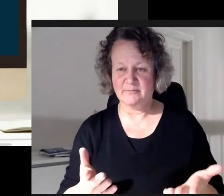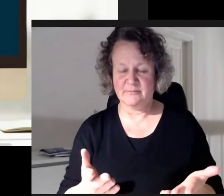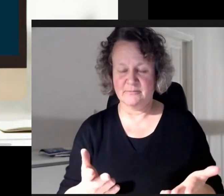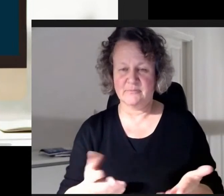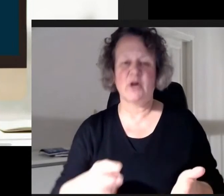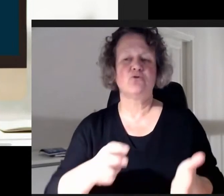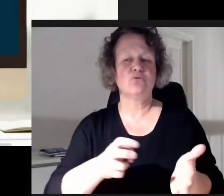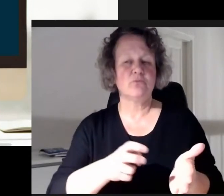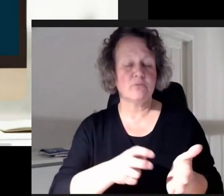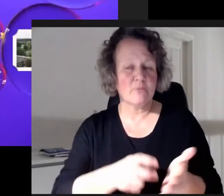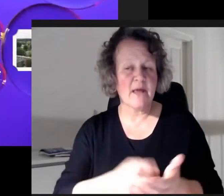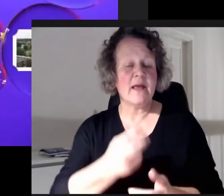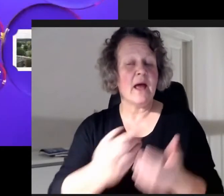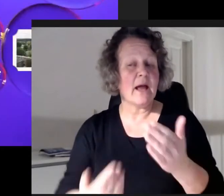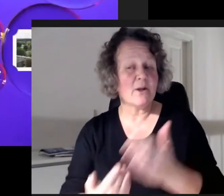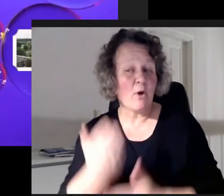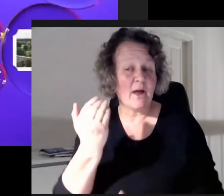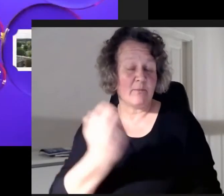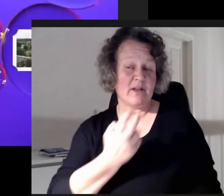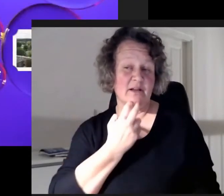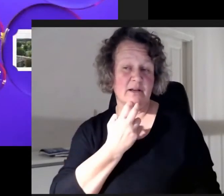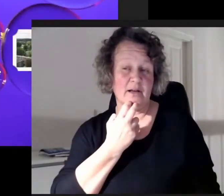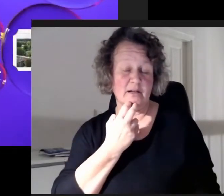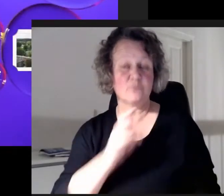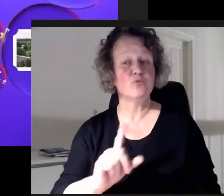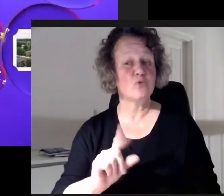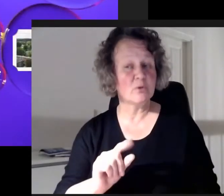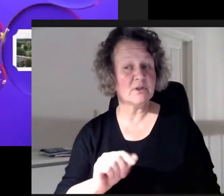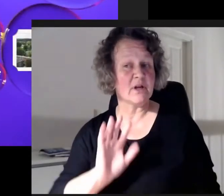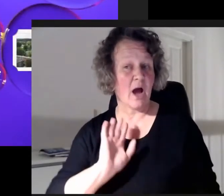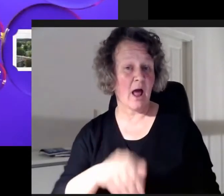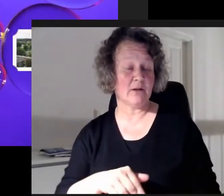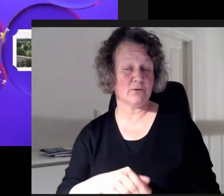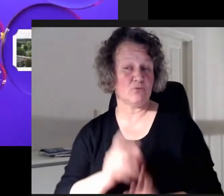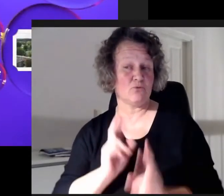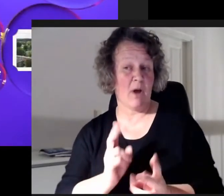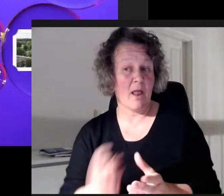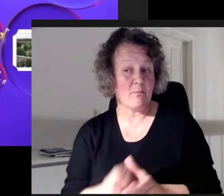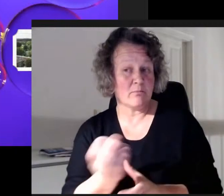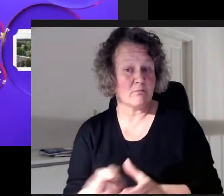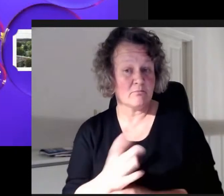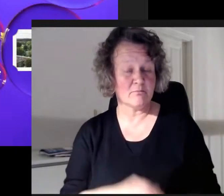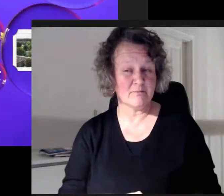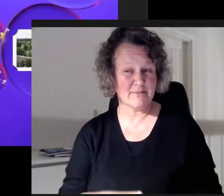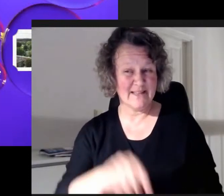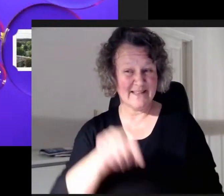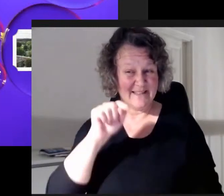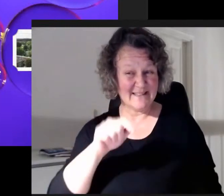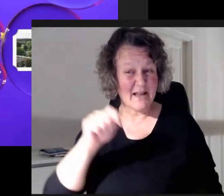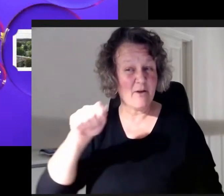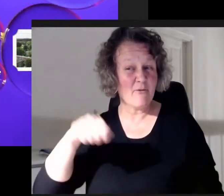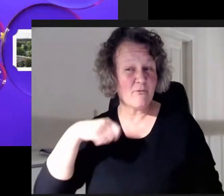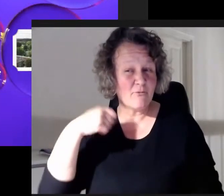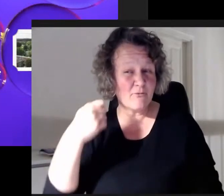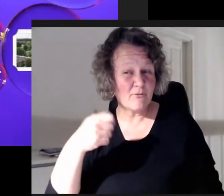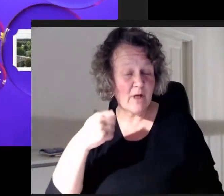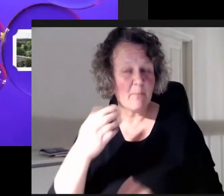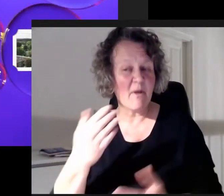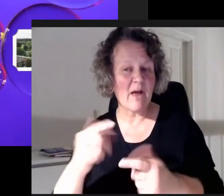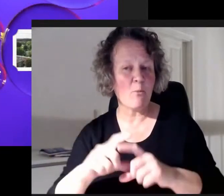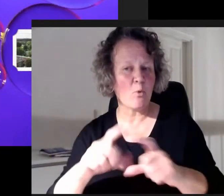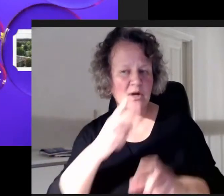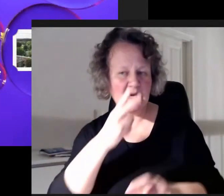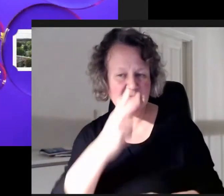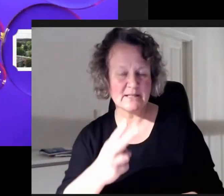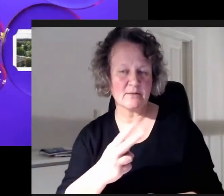how does it go on? He's watching his iPad and he does not really realize the penguin beside him and punishing him,